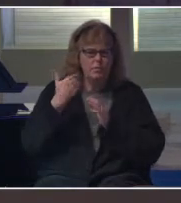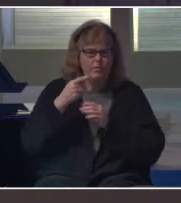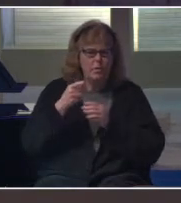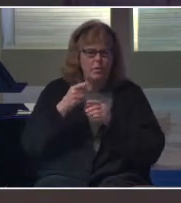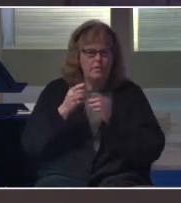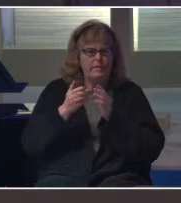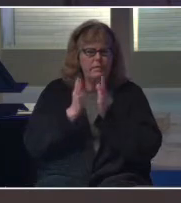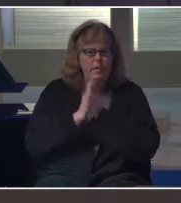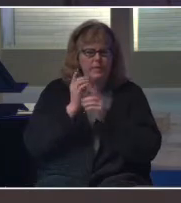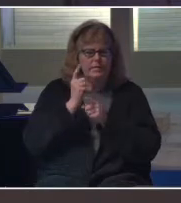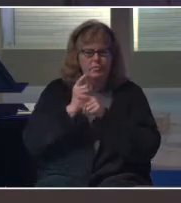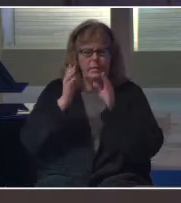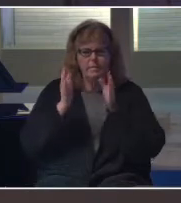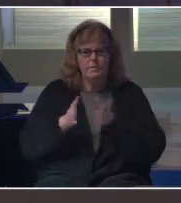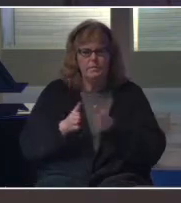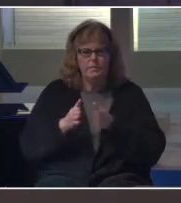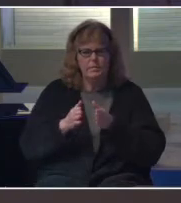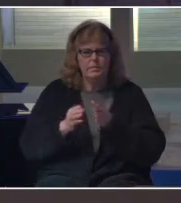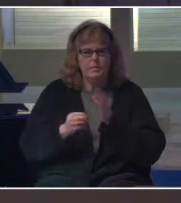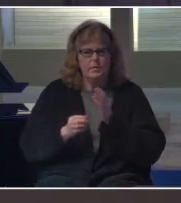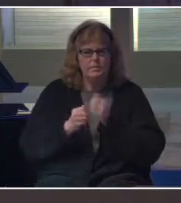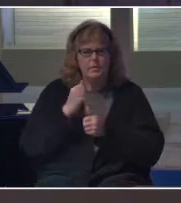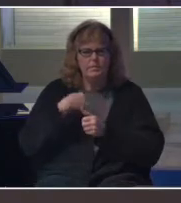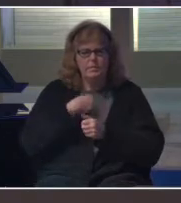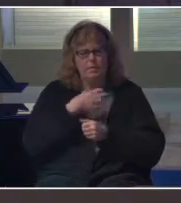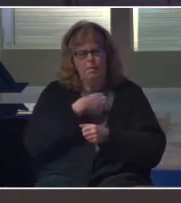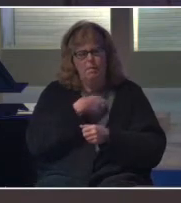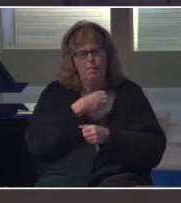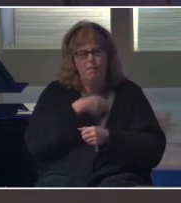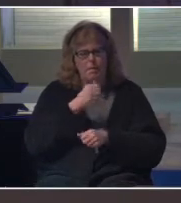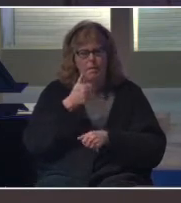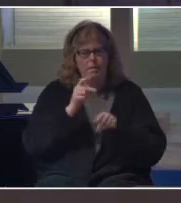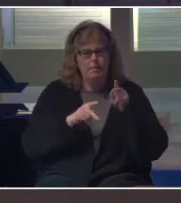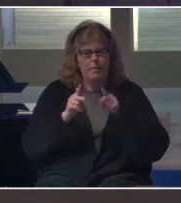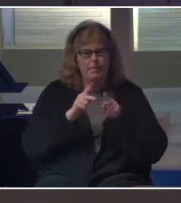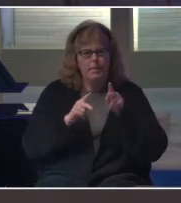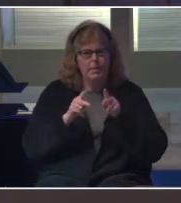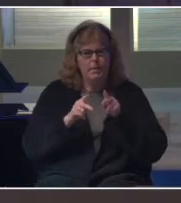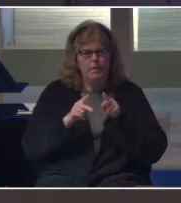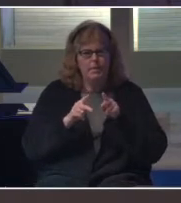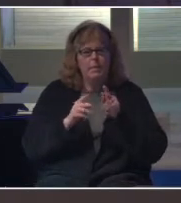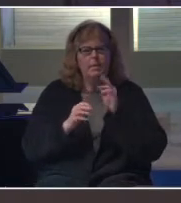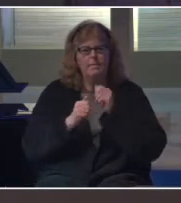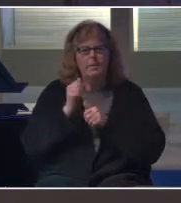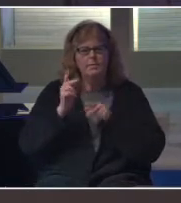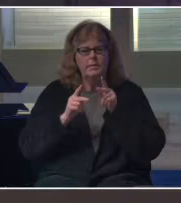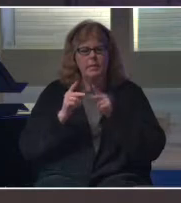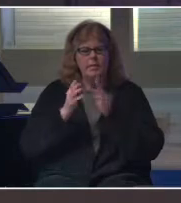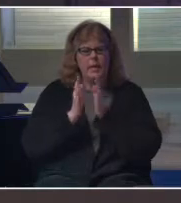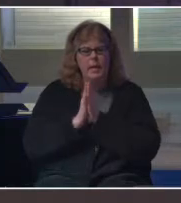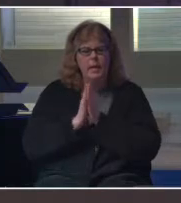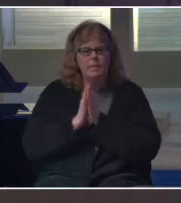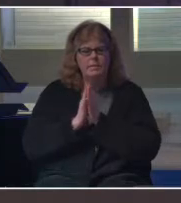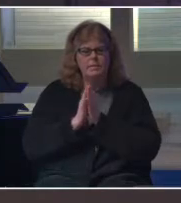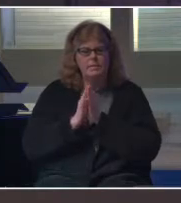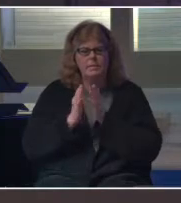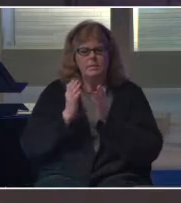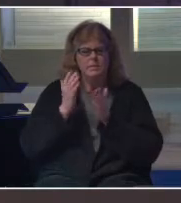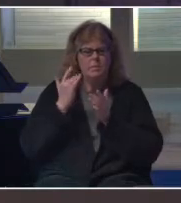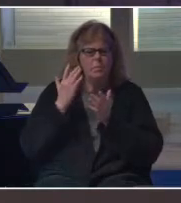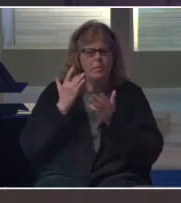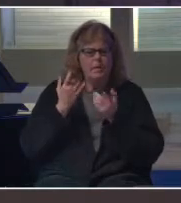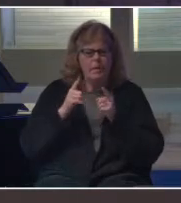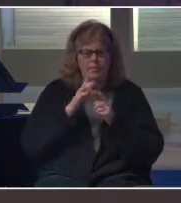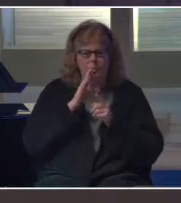the right person? Usually we complain to other people. Usually people ask the question rhetorically, speaking